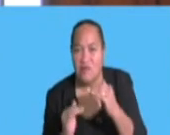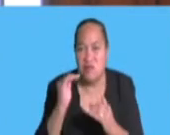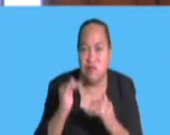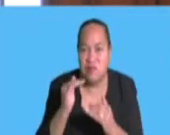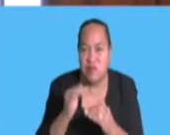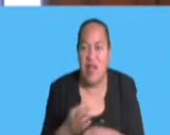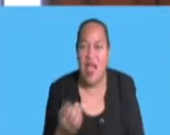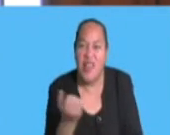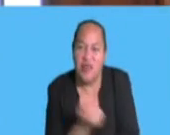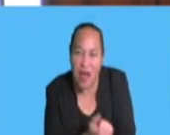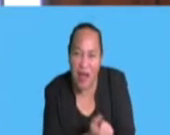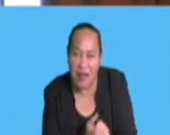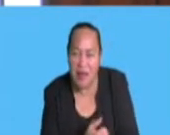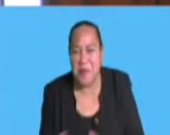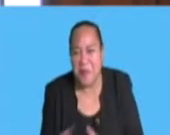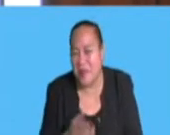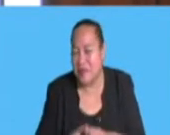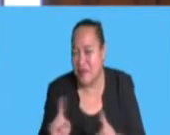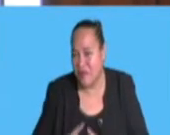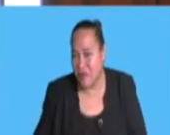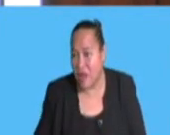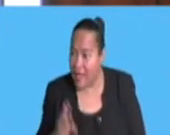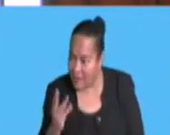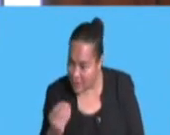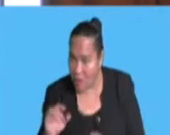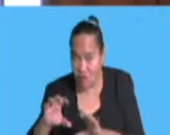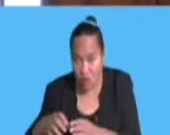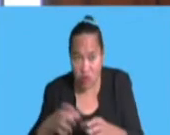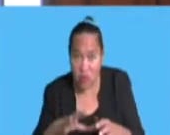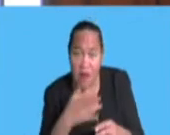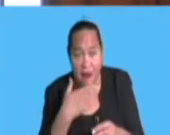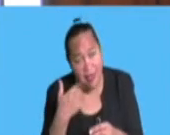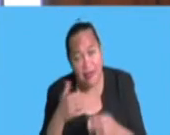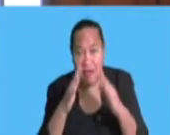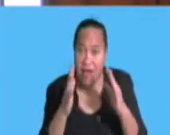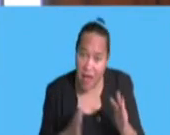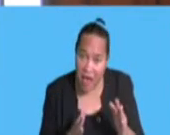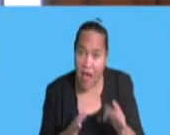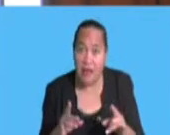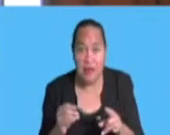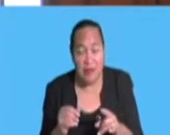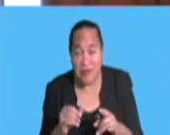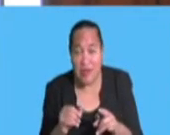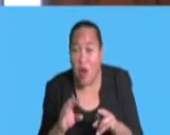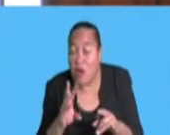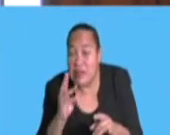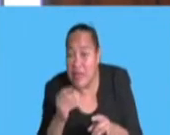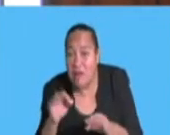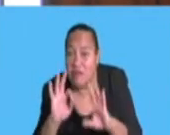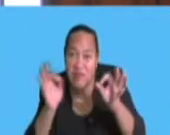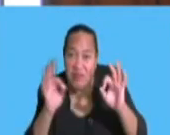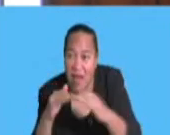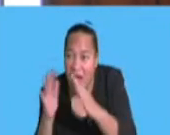drug abuse. Now, while there are several groups of people in Fiji with inadequate housing, including homelessness and street dwellers,